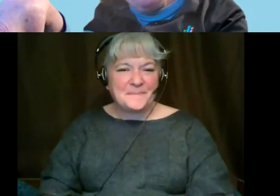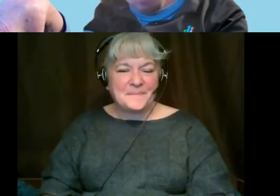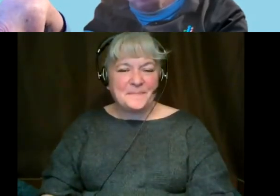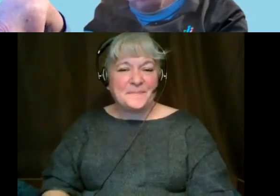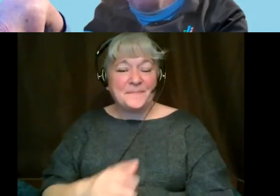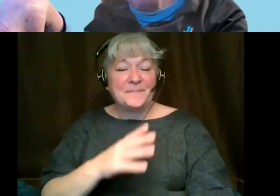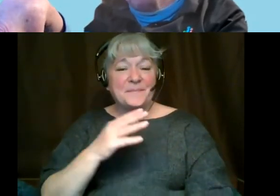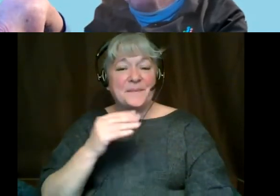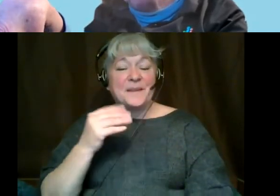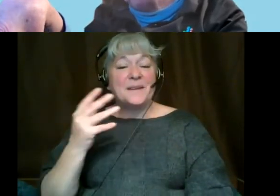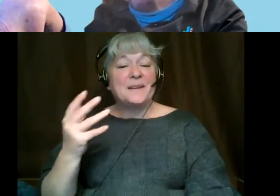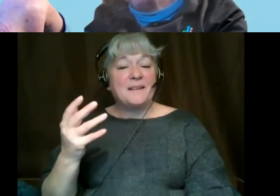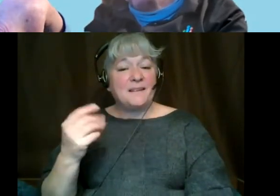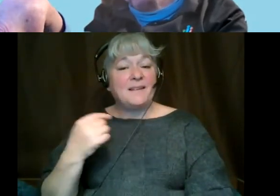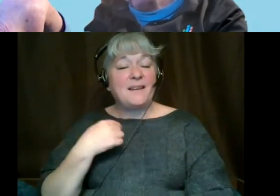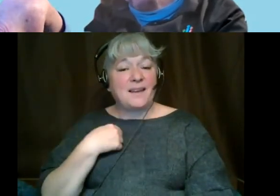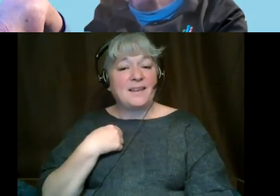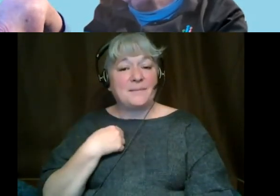I am.